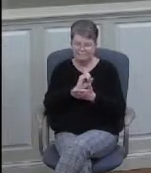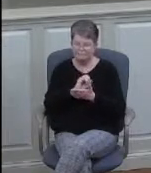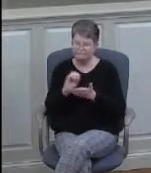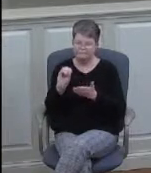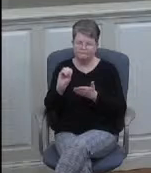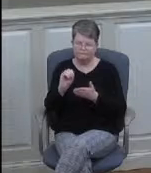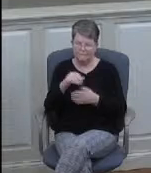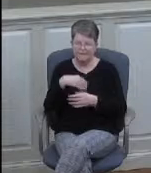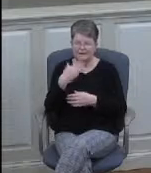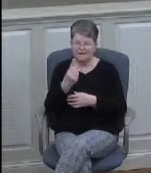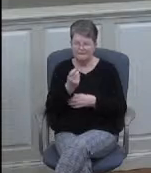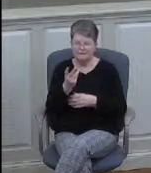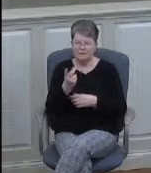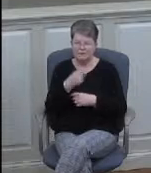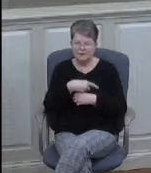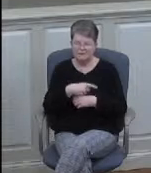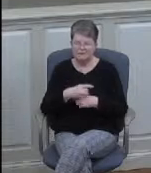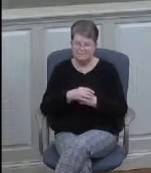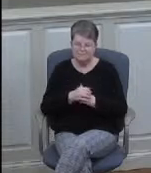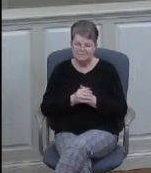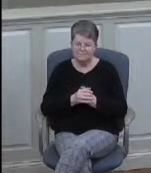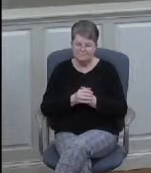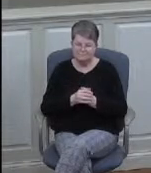days. Wow.